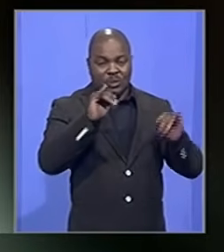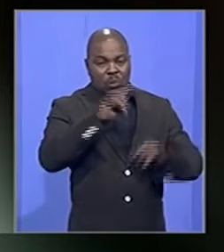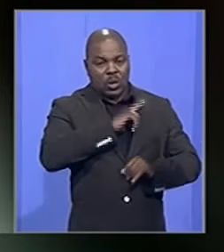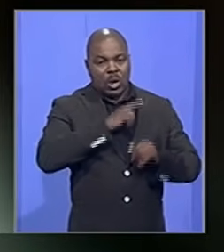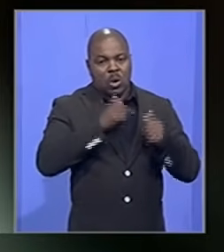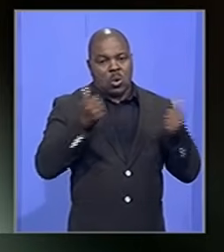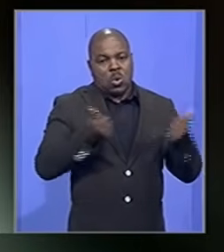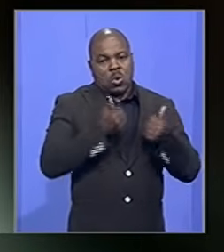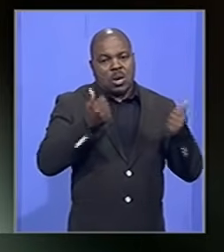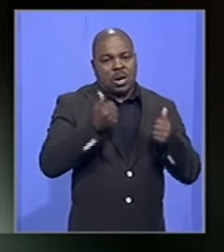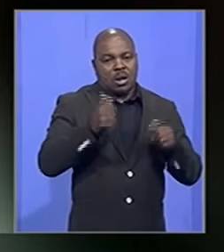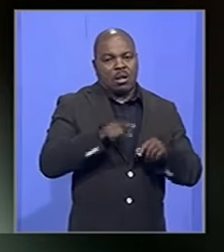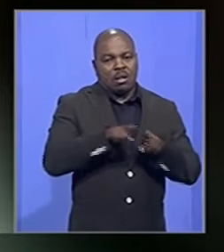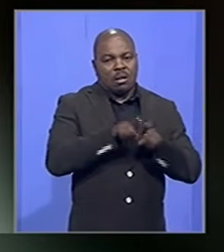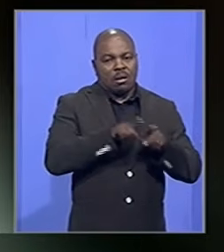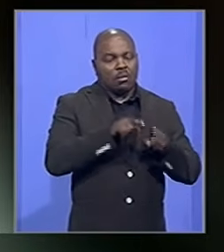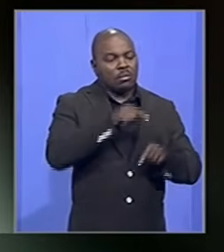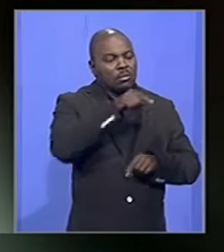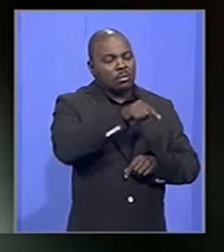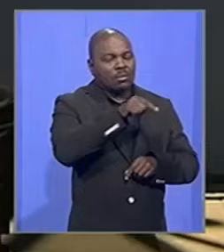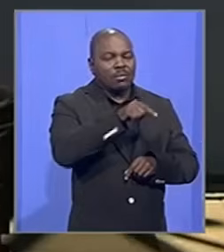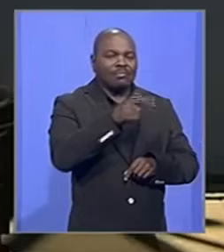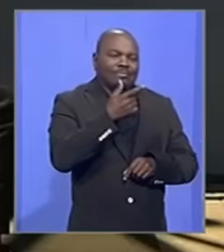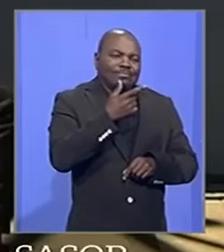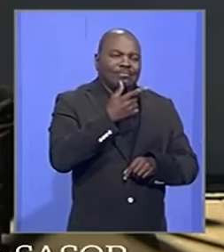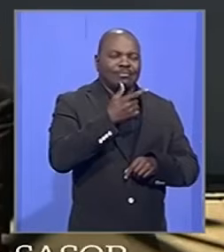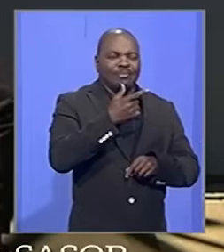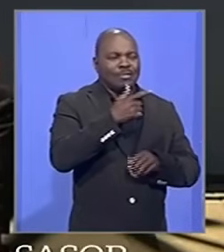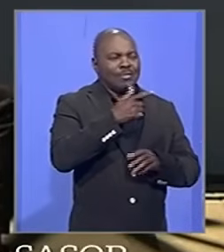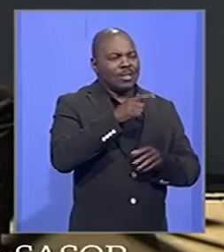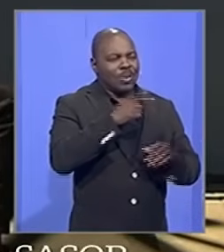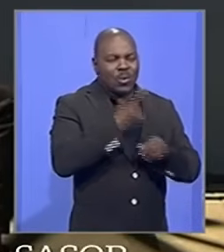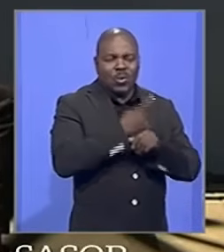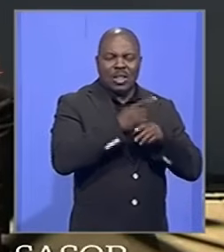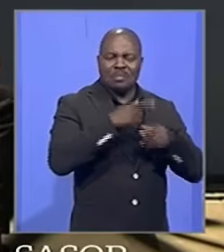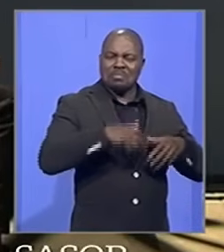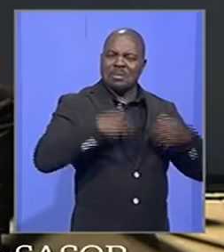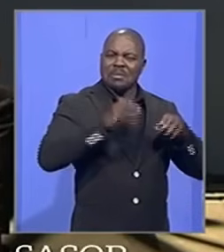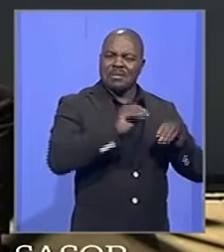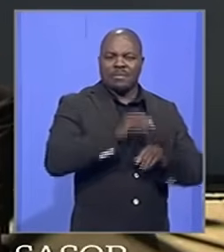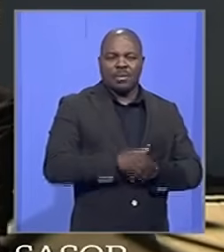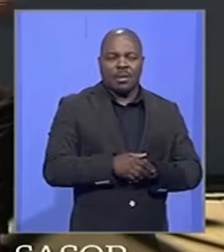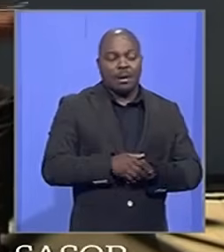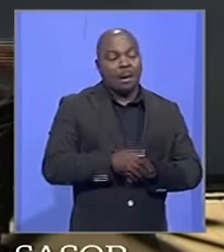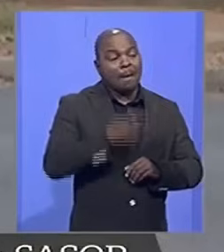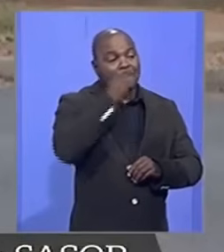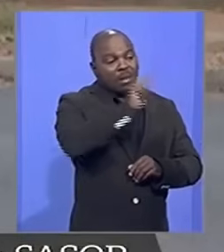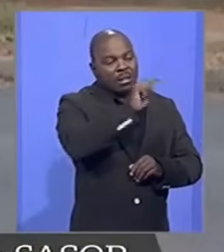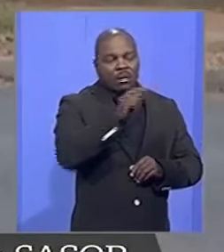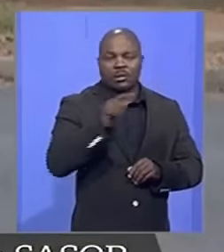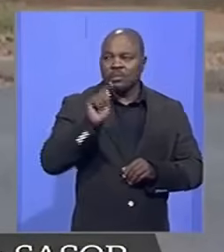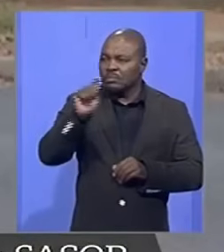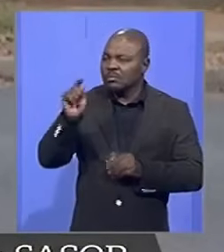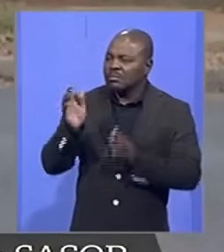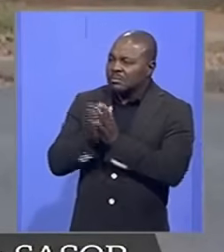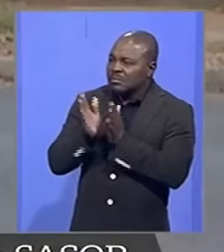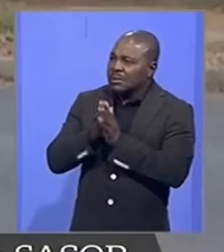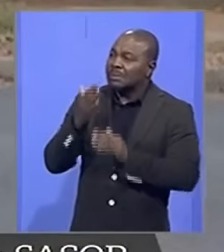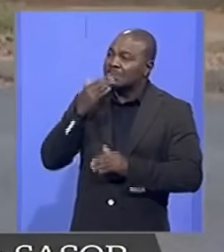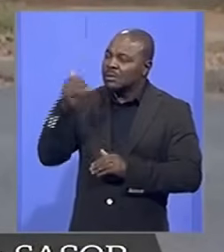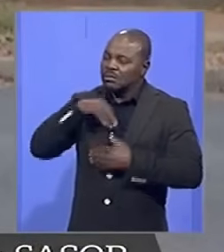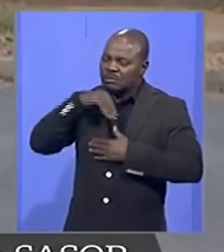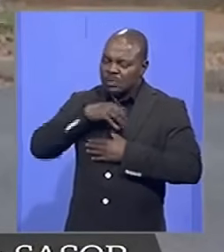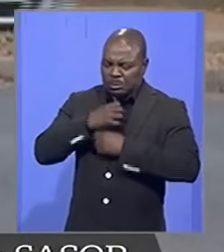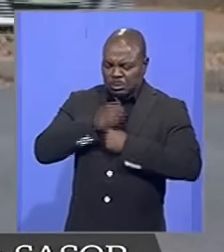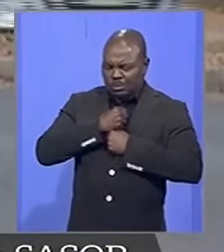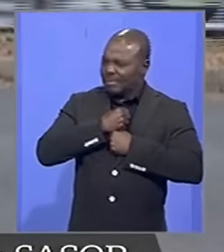the gender roles and the socialization are playing a role. Banna bangwe ba rotloeditse ba bangwe go ntsha se se mo mafatlheng le go kgapela